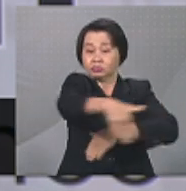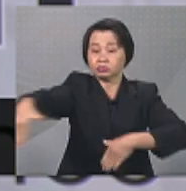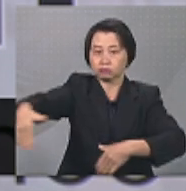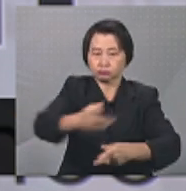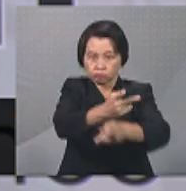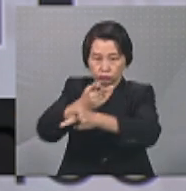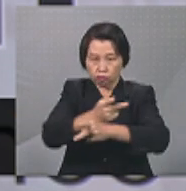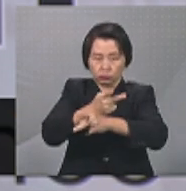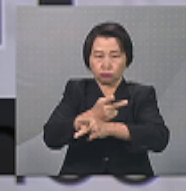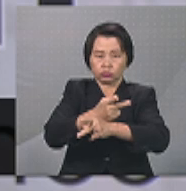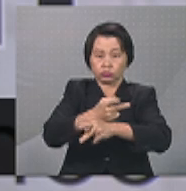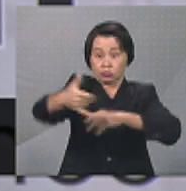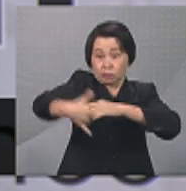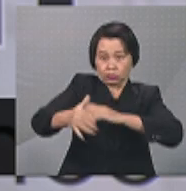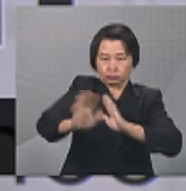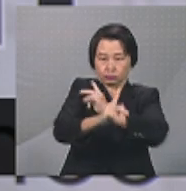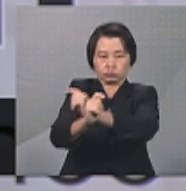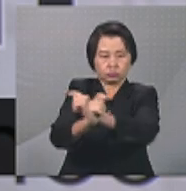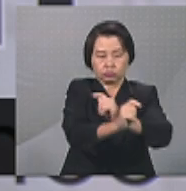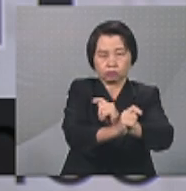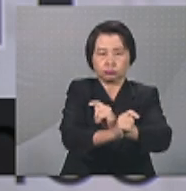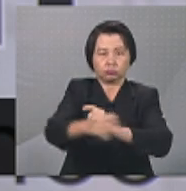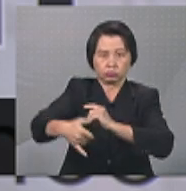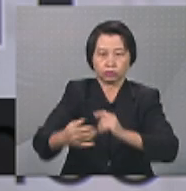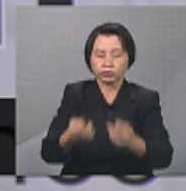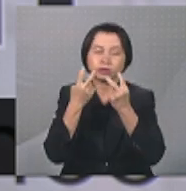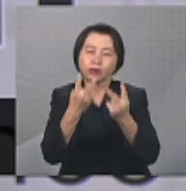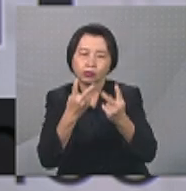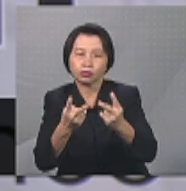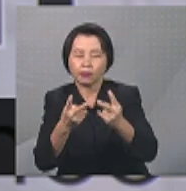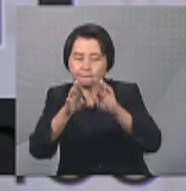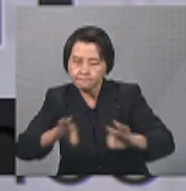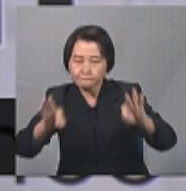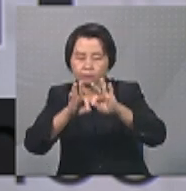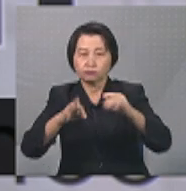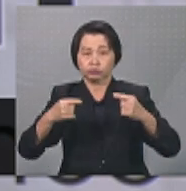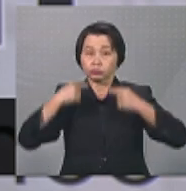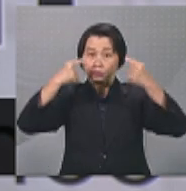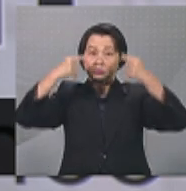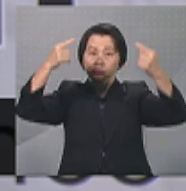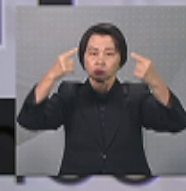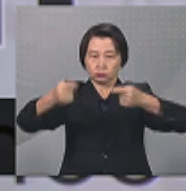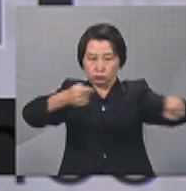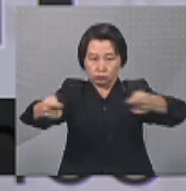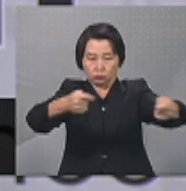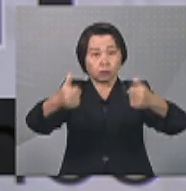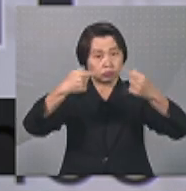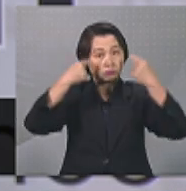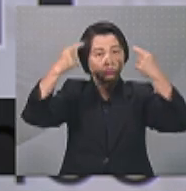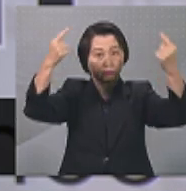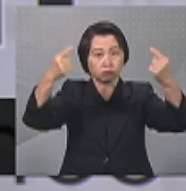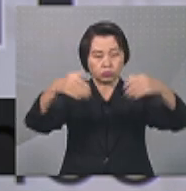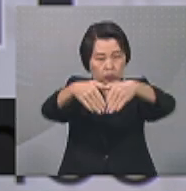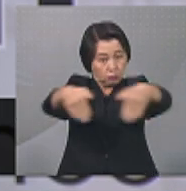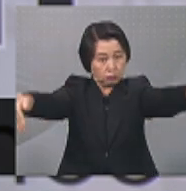I think because you look into imported cases, the success of the control is basically the border